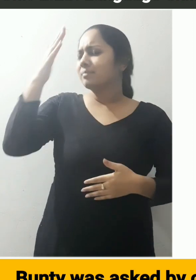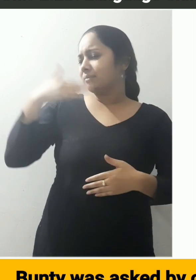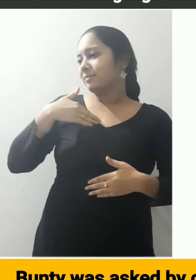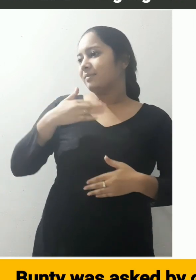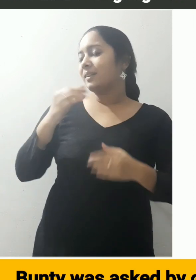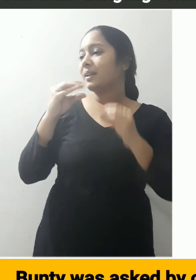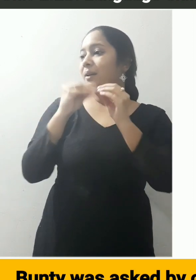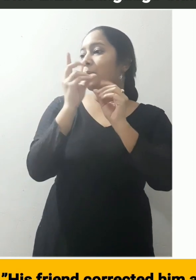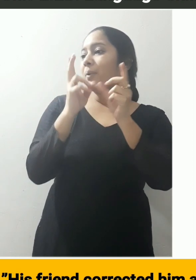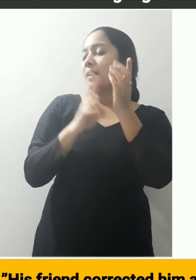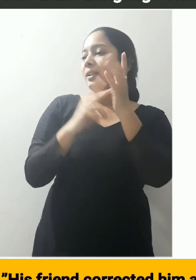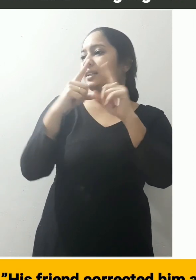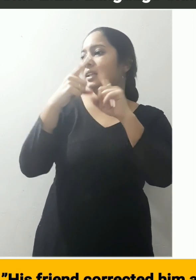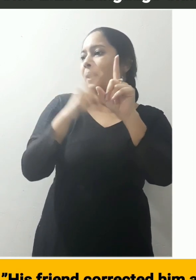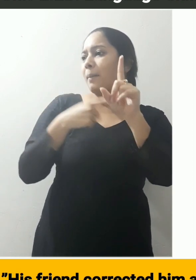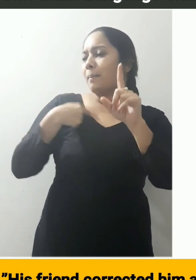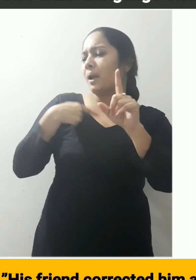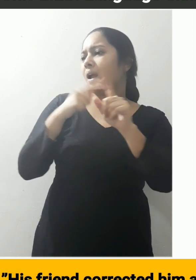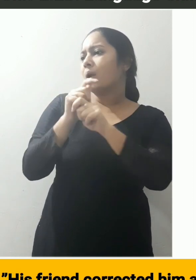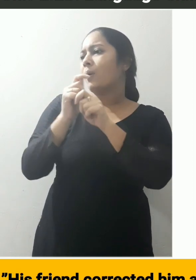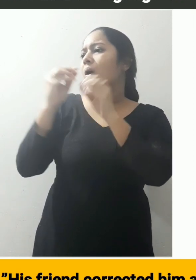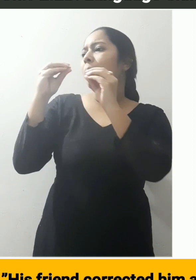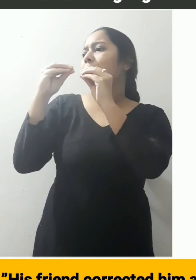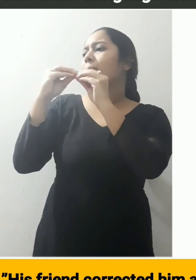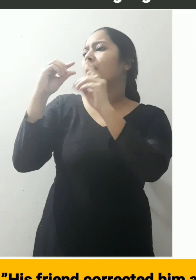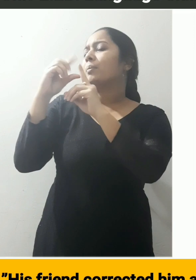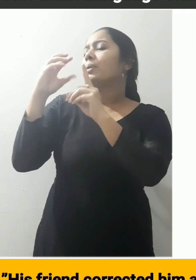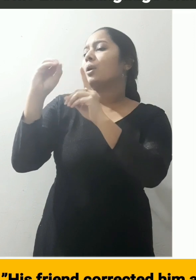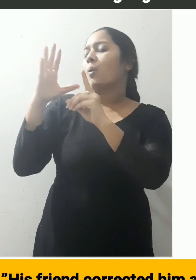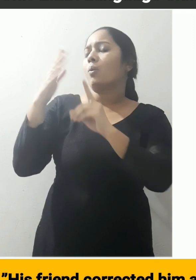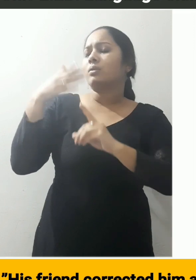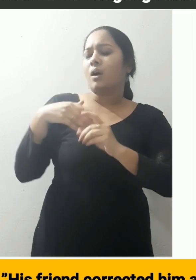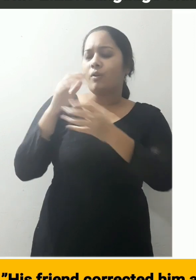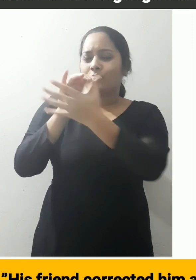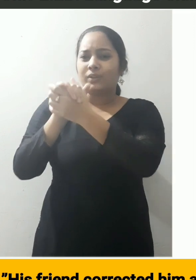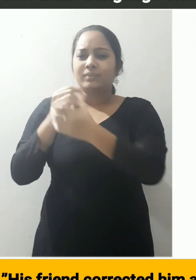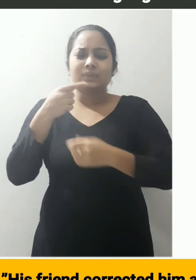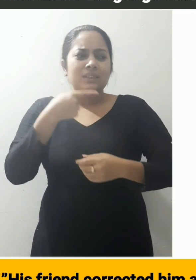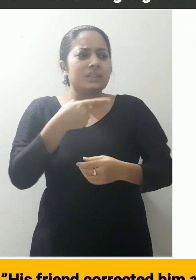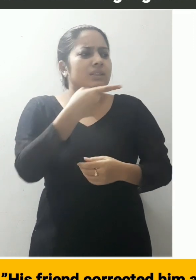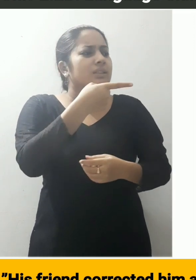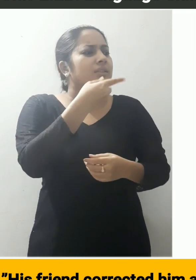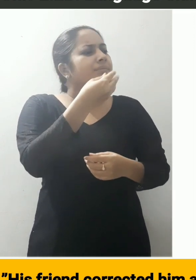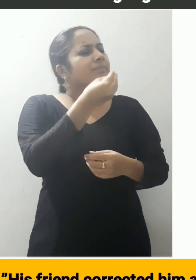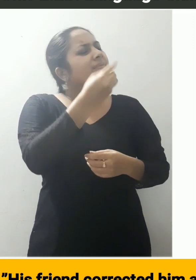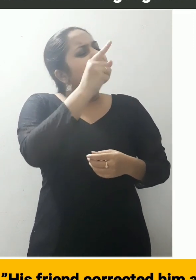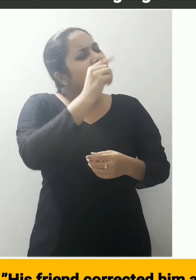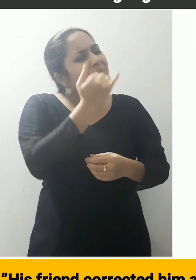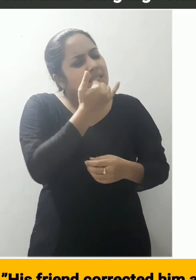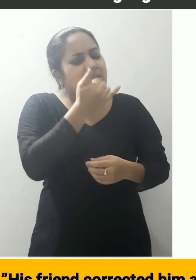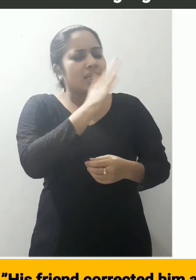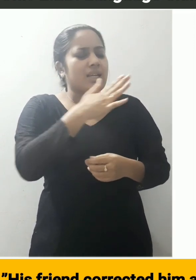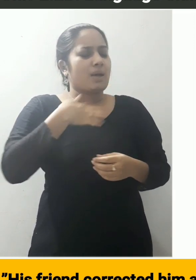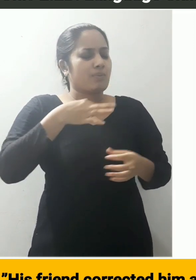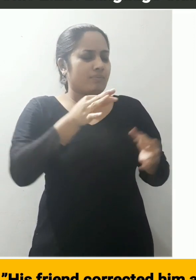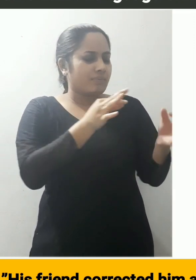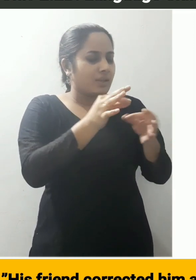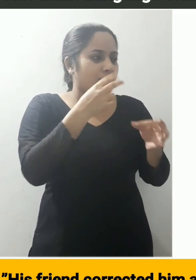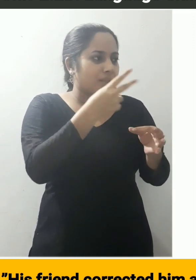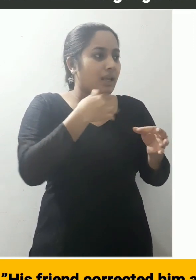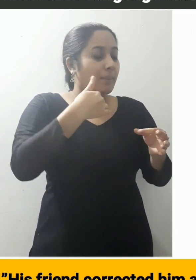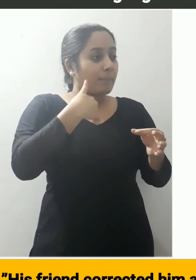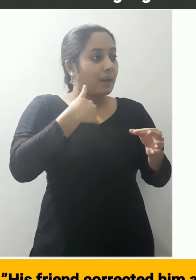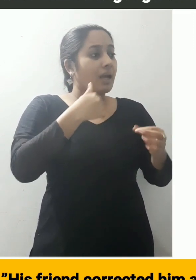a BPO. His friend corrected him and suggested that it should be I am